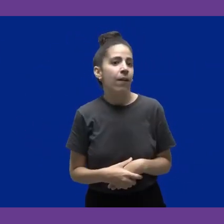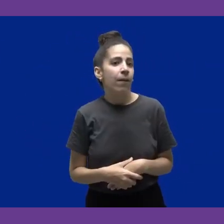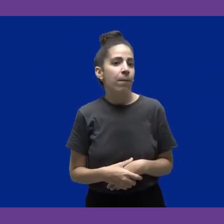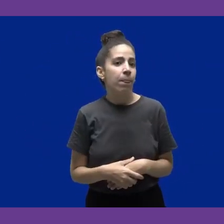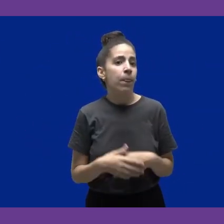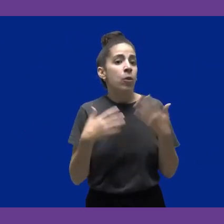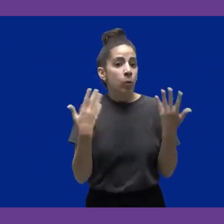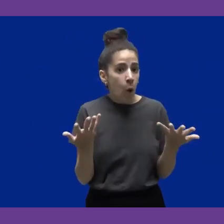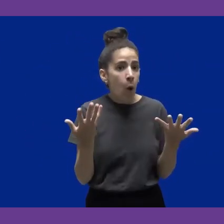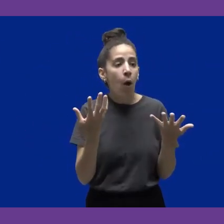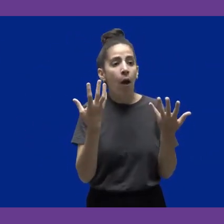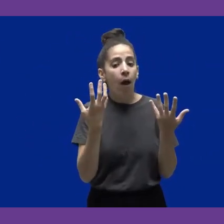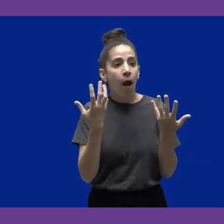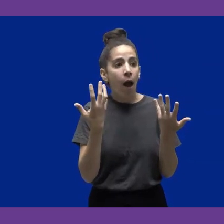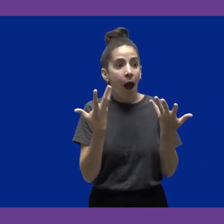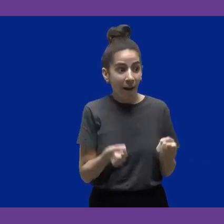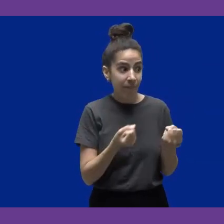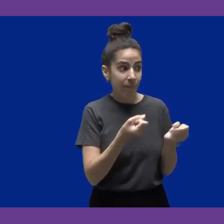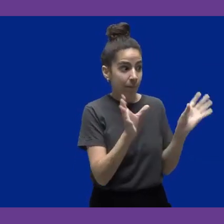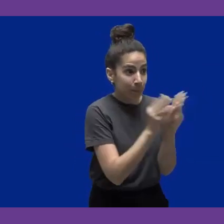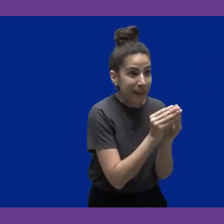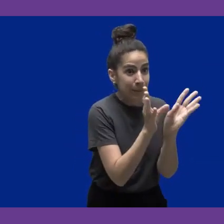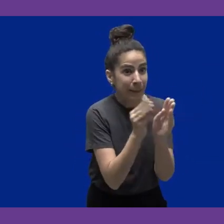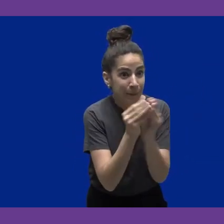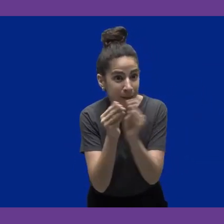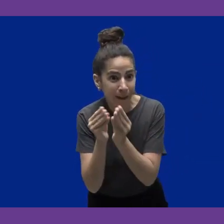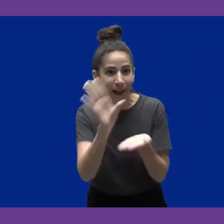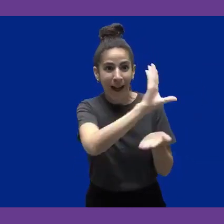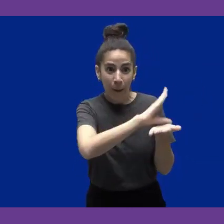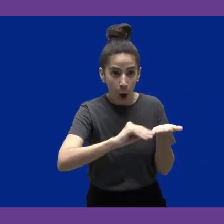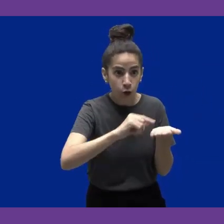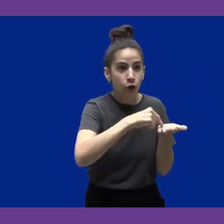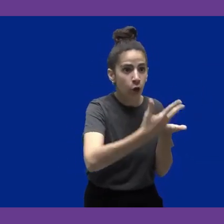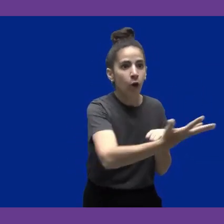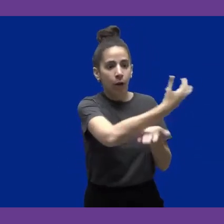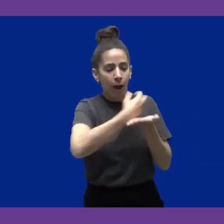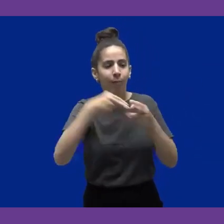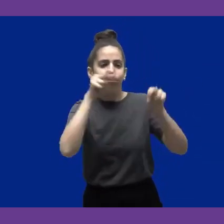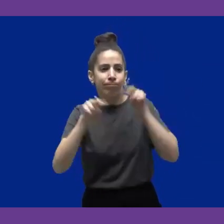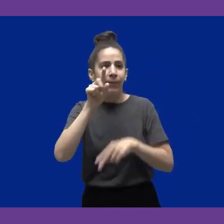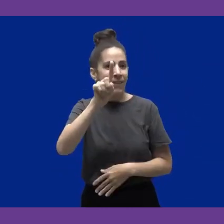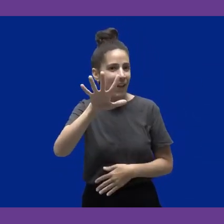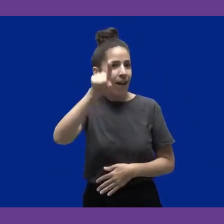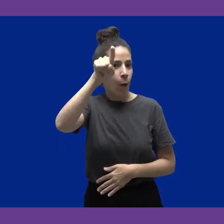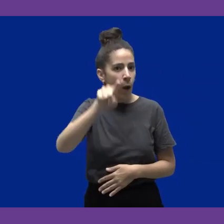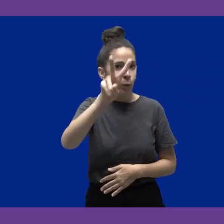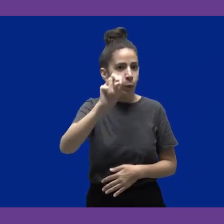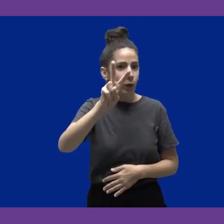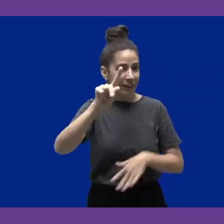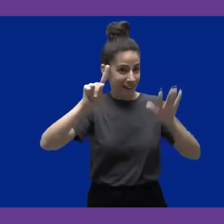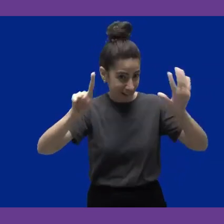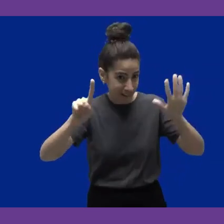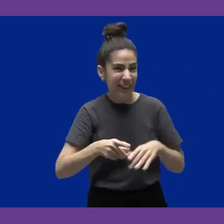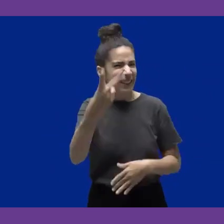European Accessibility Act. Which is the usual flowchart of these ENs. So first we have a new